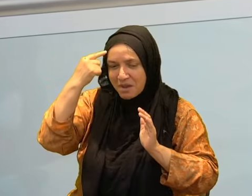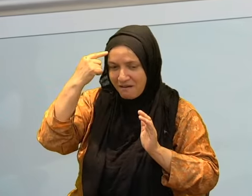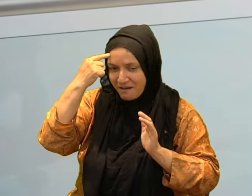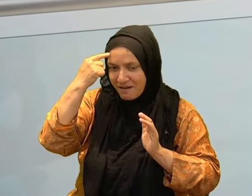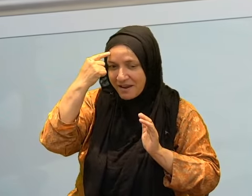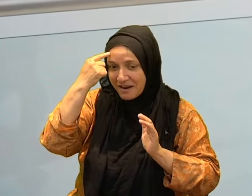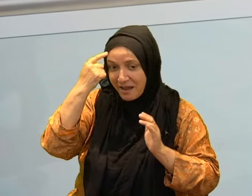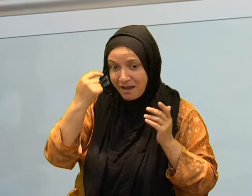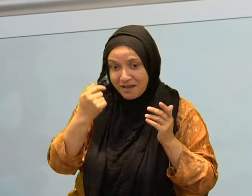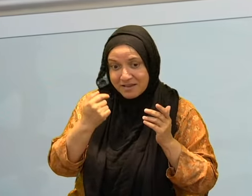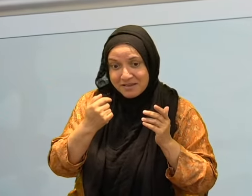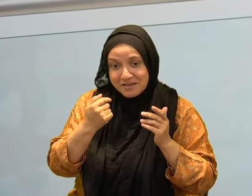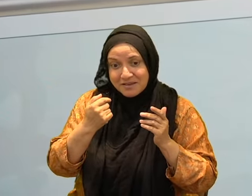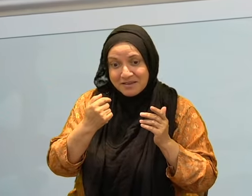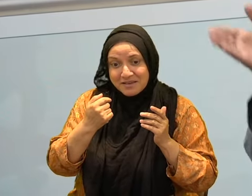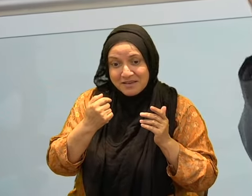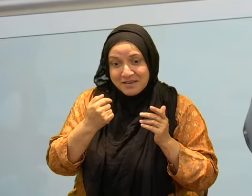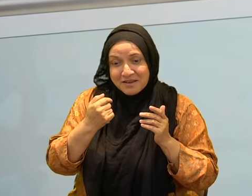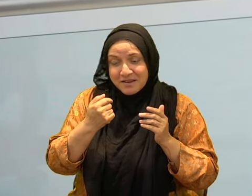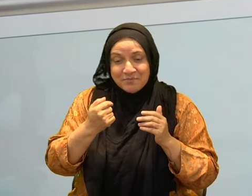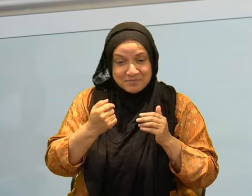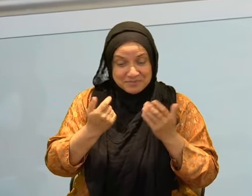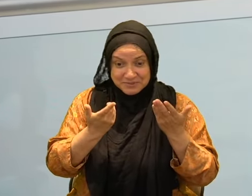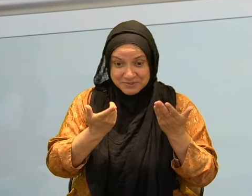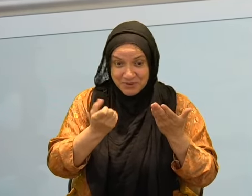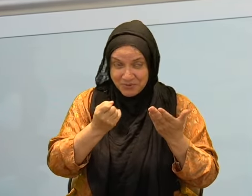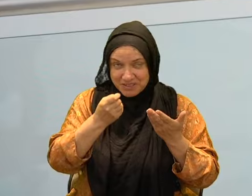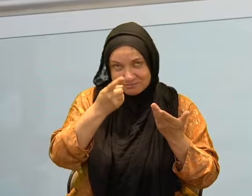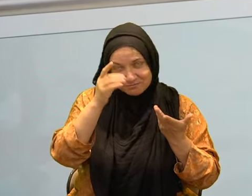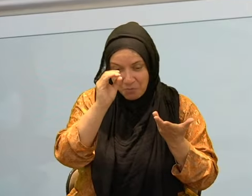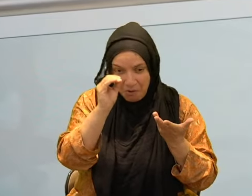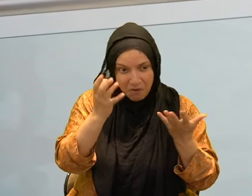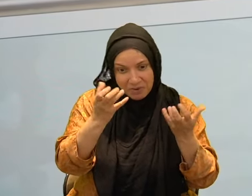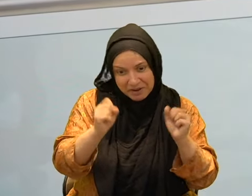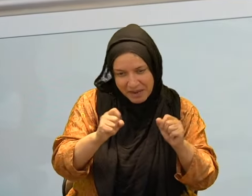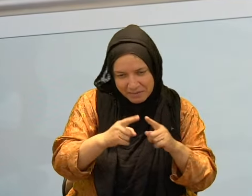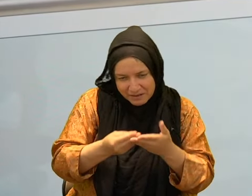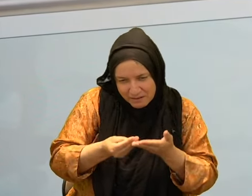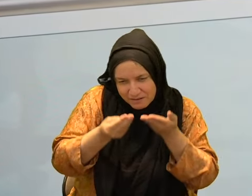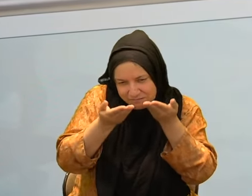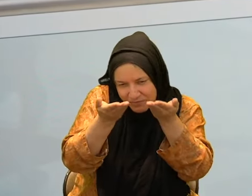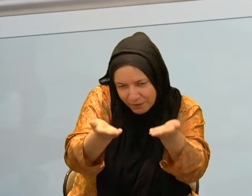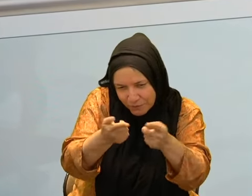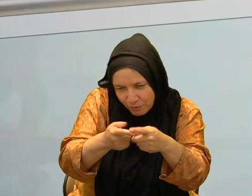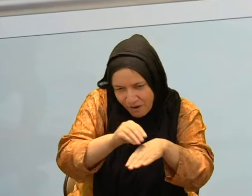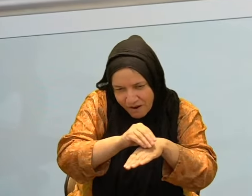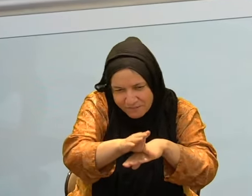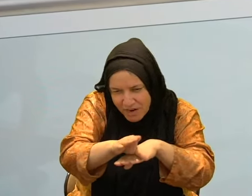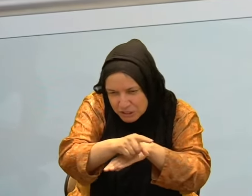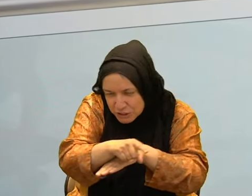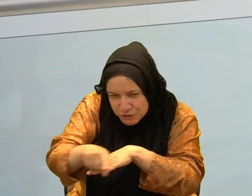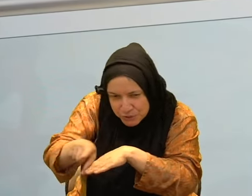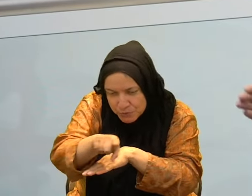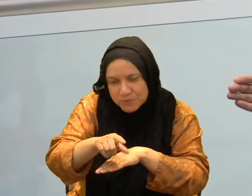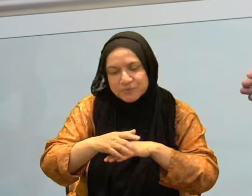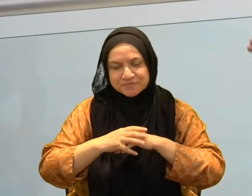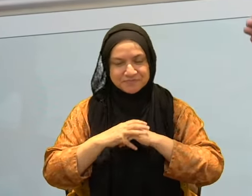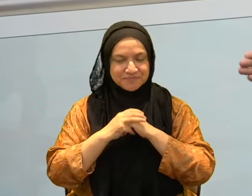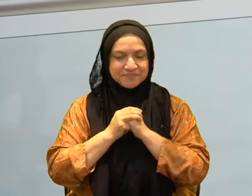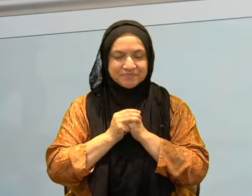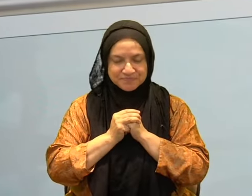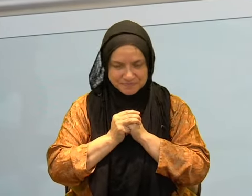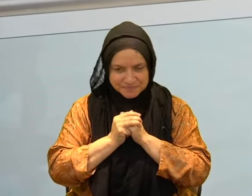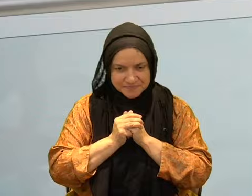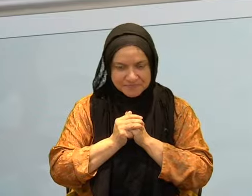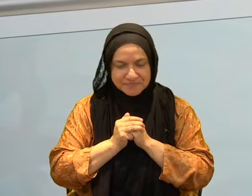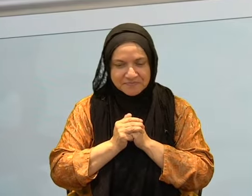between two people in a bad relationship and end up being the cause of the greatest disaster in the relationship? See it over and over and over again. I'm not even talking about